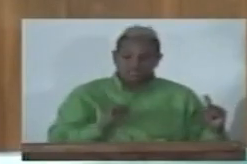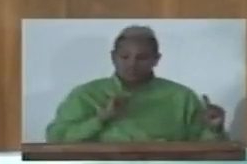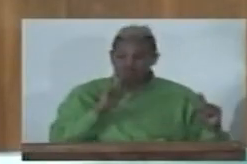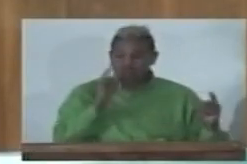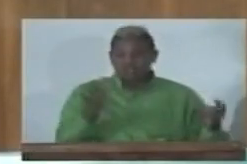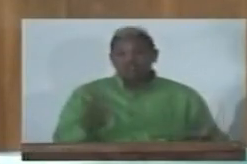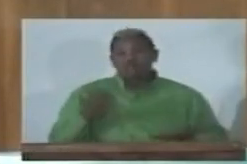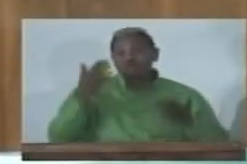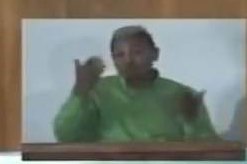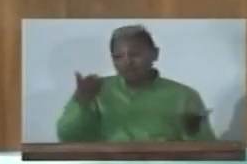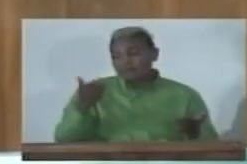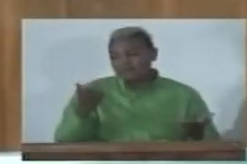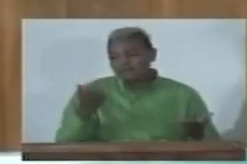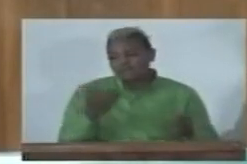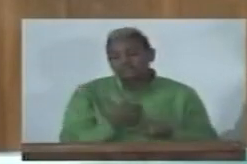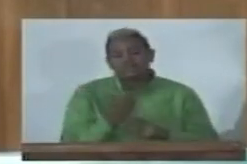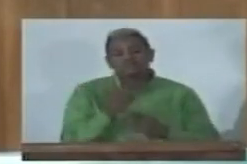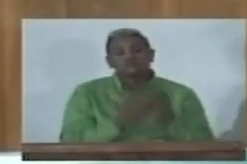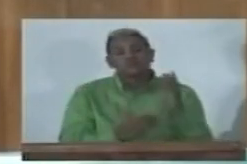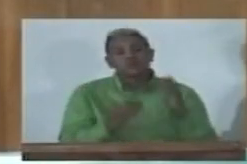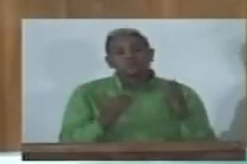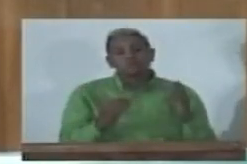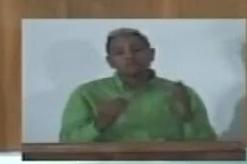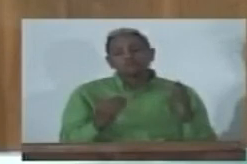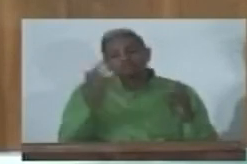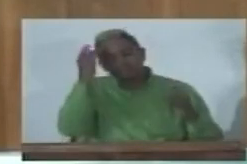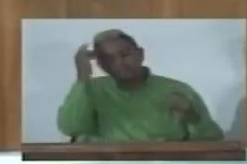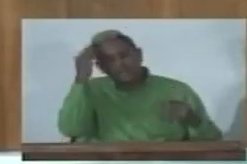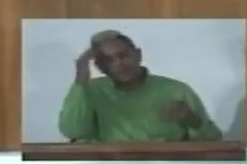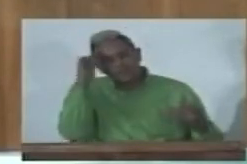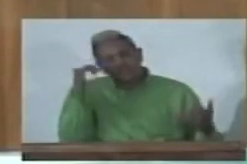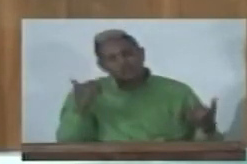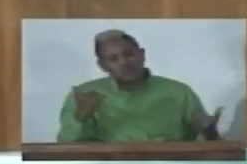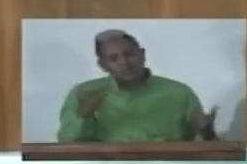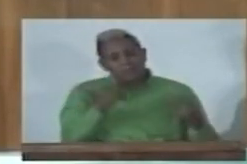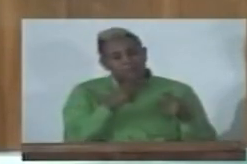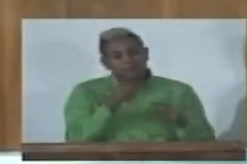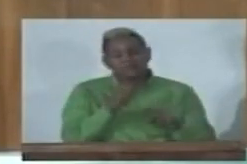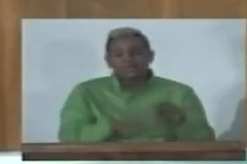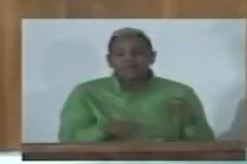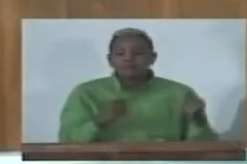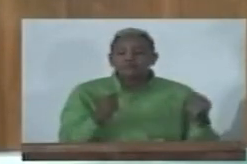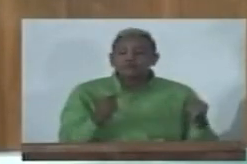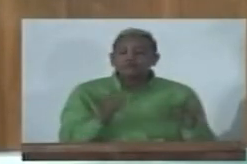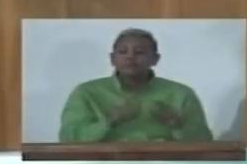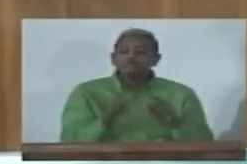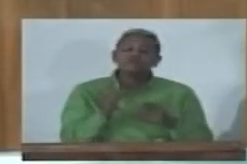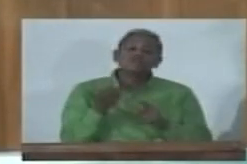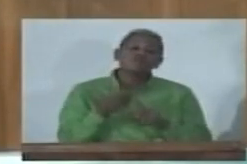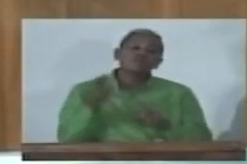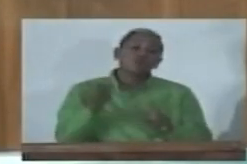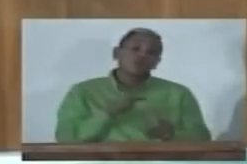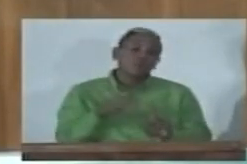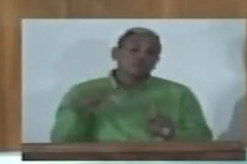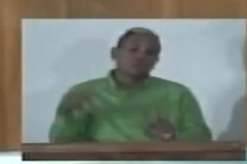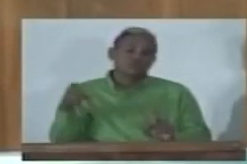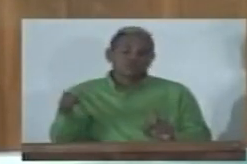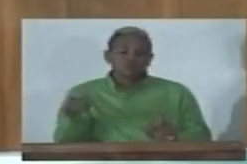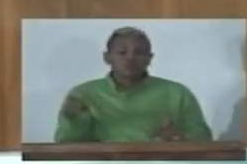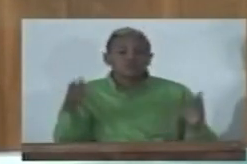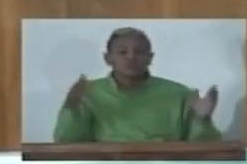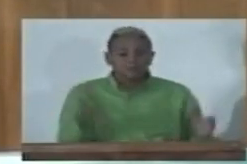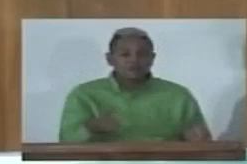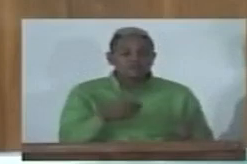recommending, Minister, that there be some I know for today's purpose that can't be done, but certainly from where you sit, you are indeed the